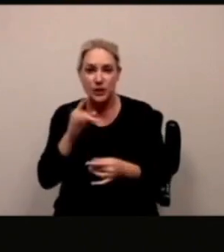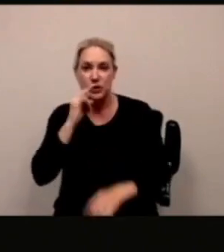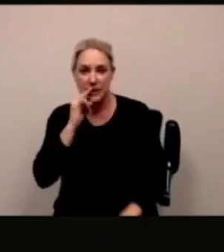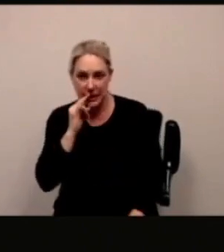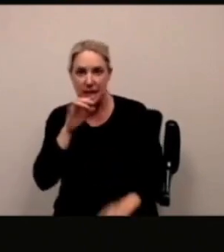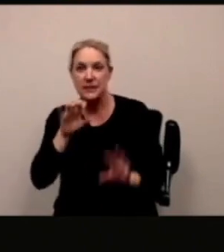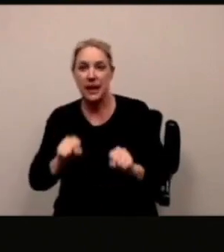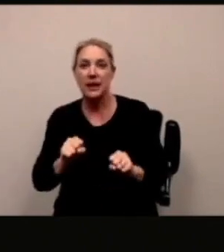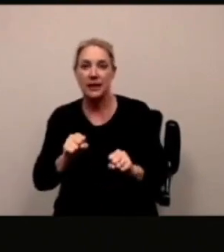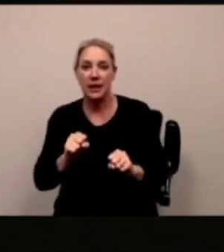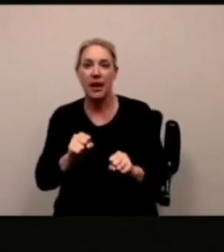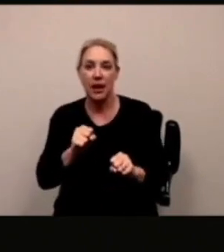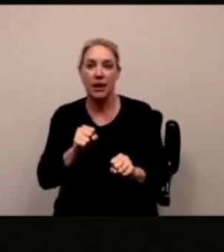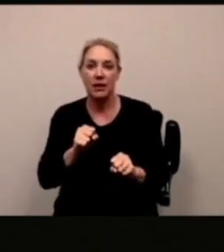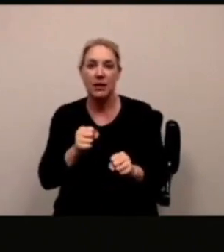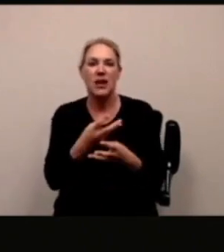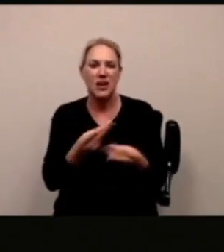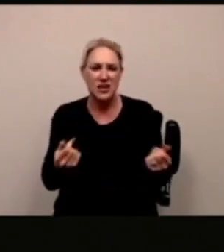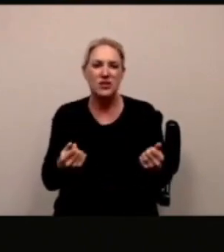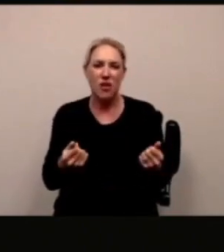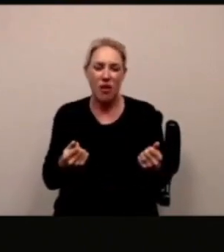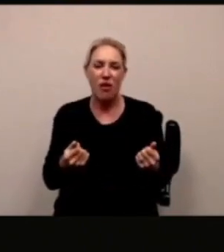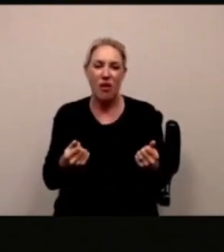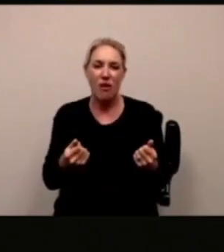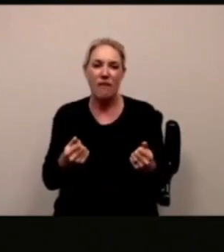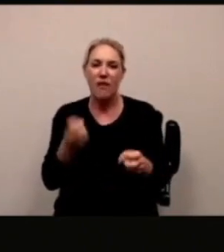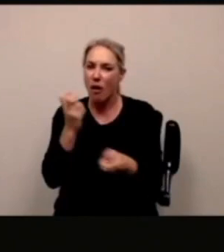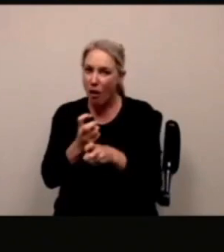solve some hard problems for you.